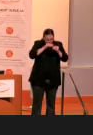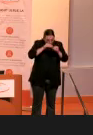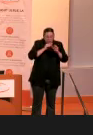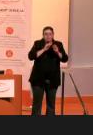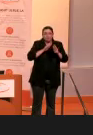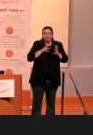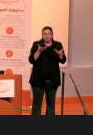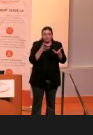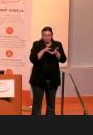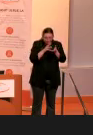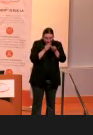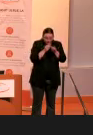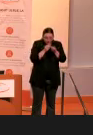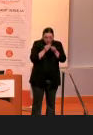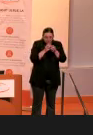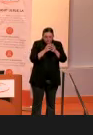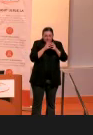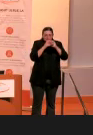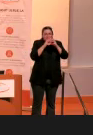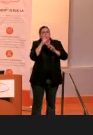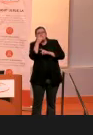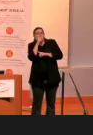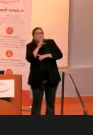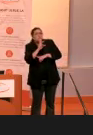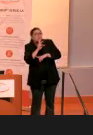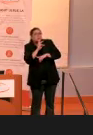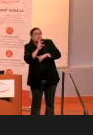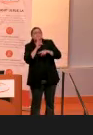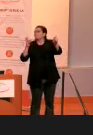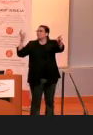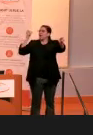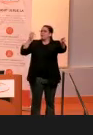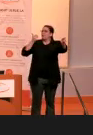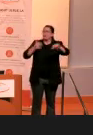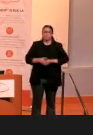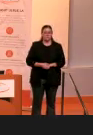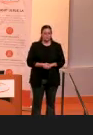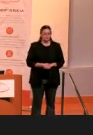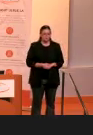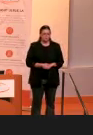are. Can you get me some water? Yeah.